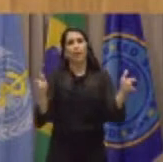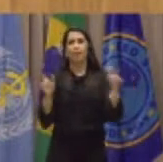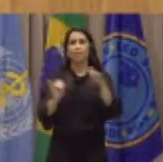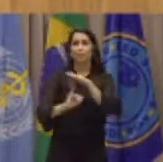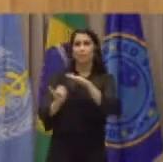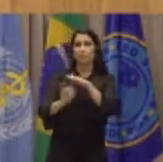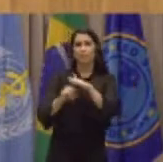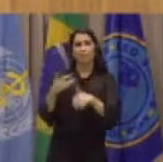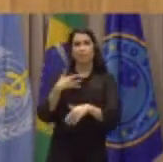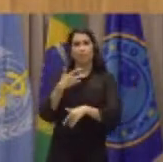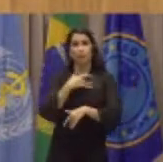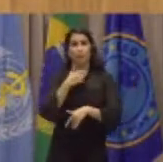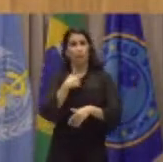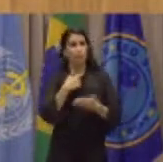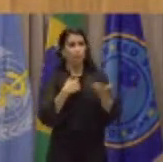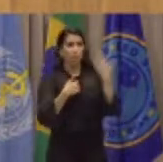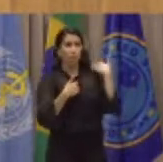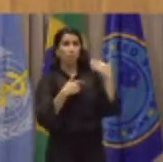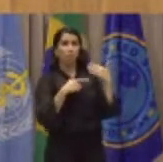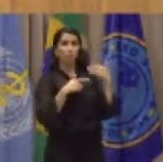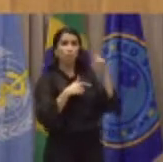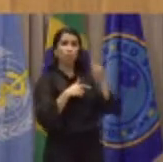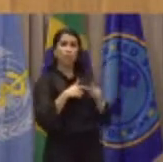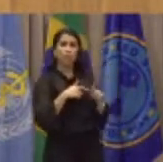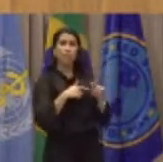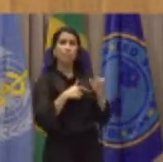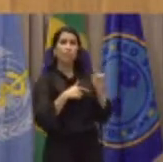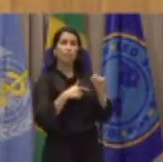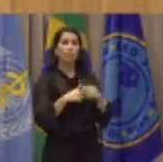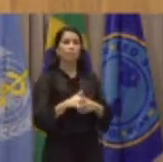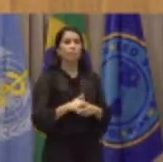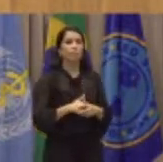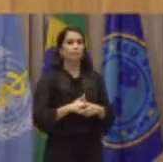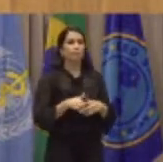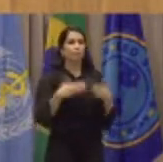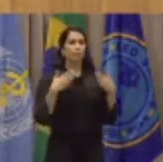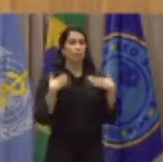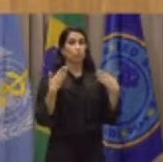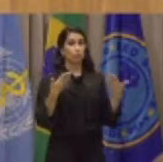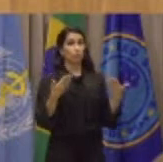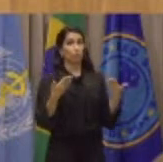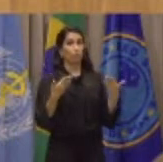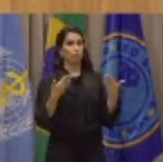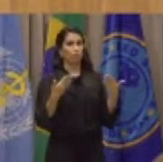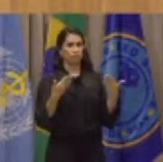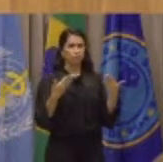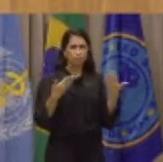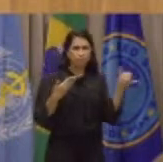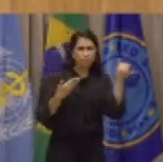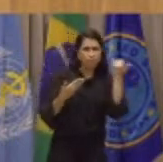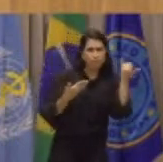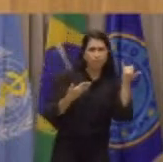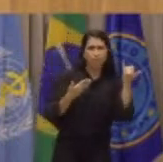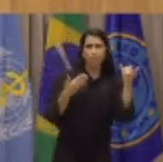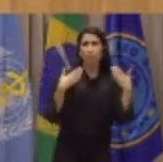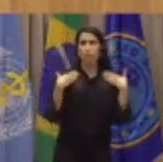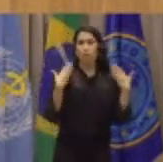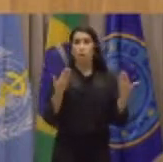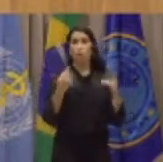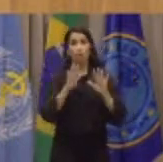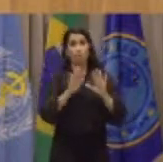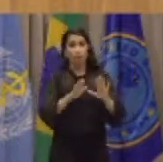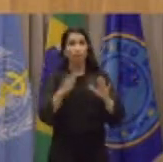are seeing looking at this theme. I'm from the generation that gets